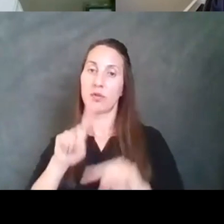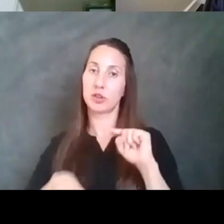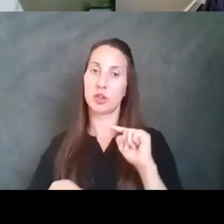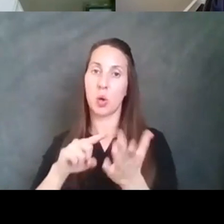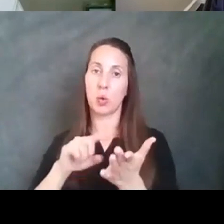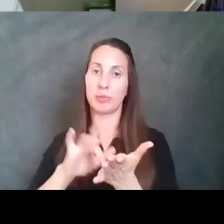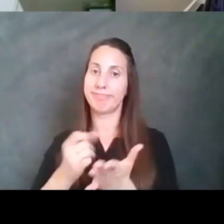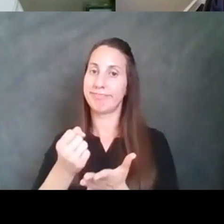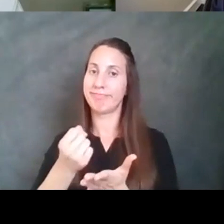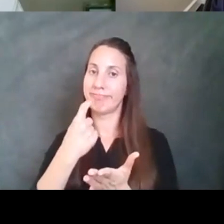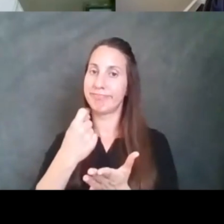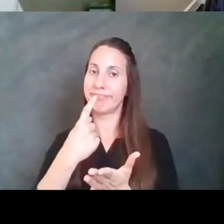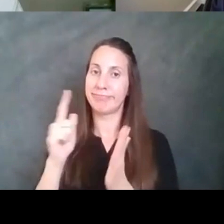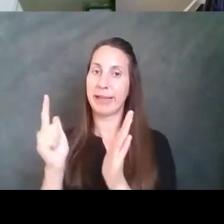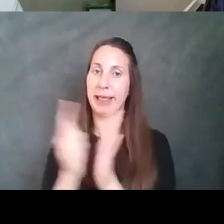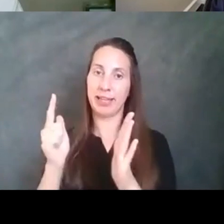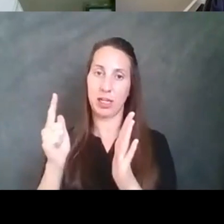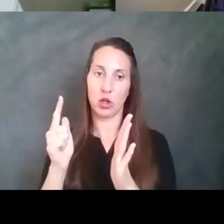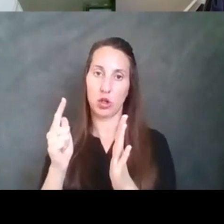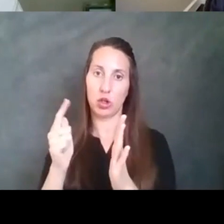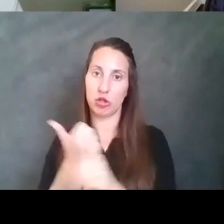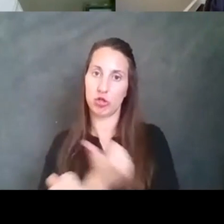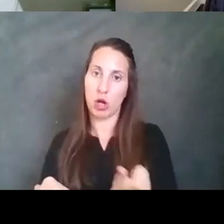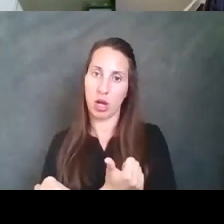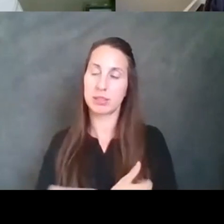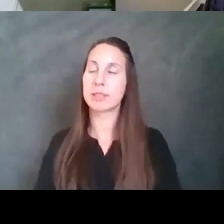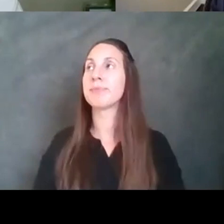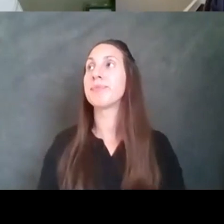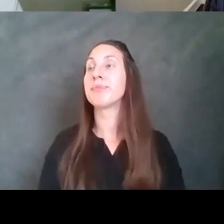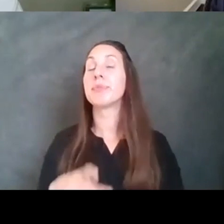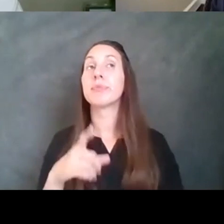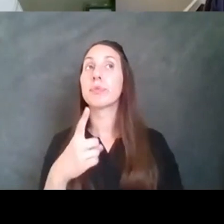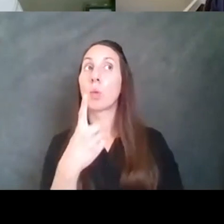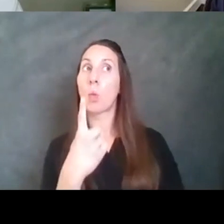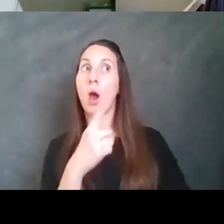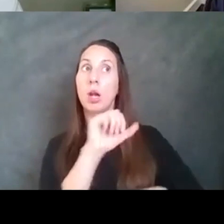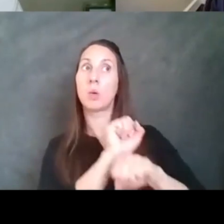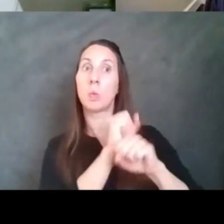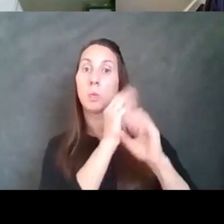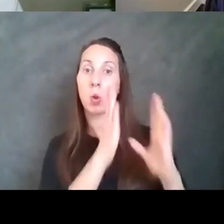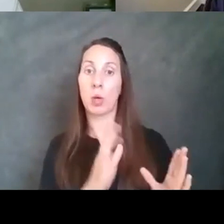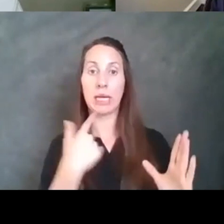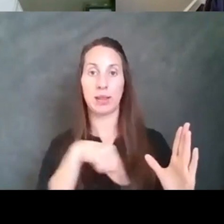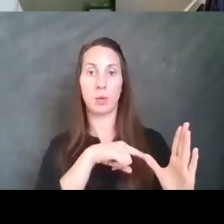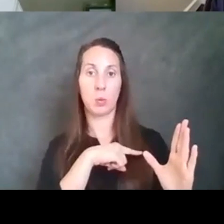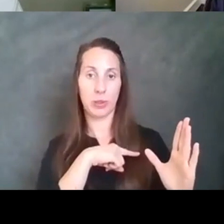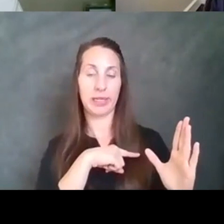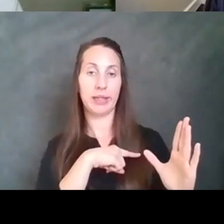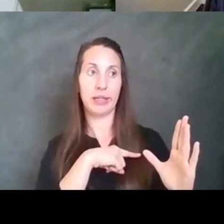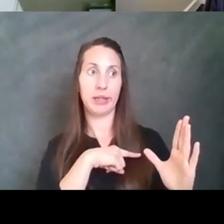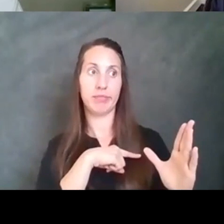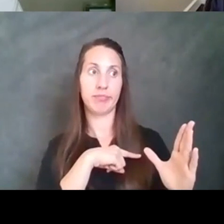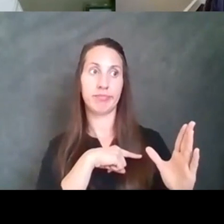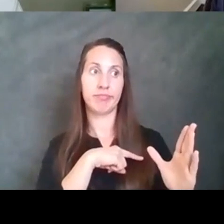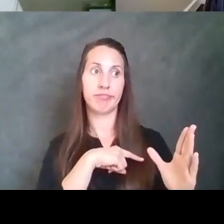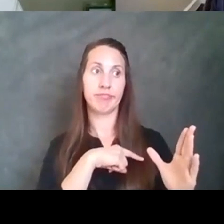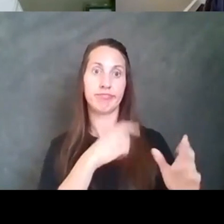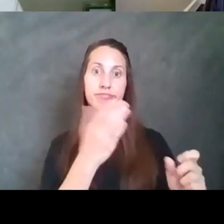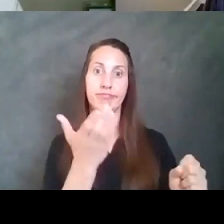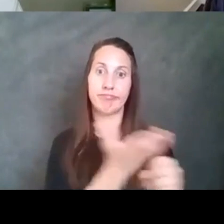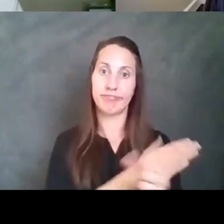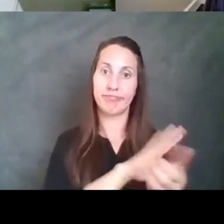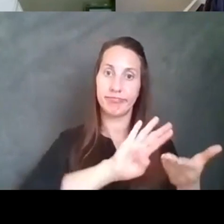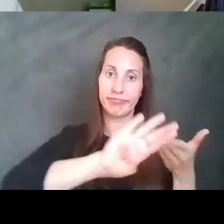And an employee that we terminated for what we caught buying